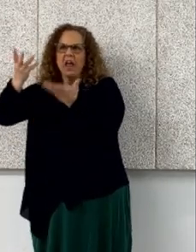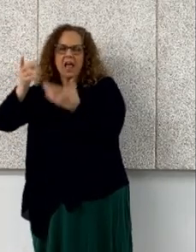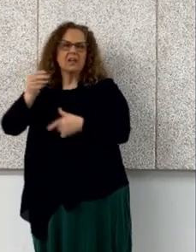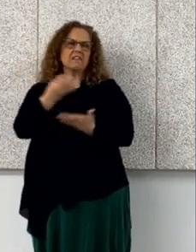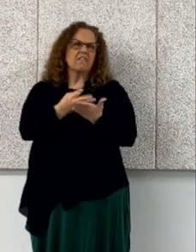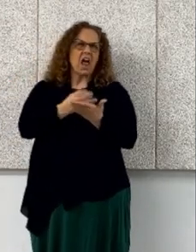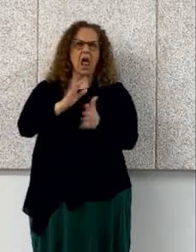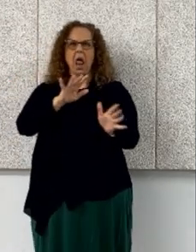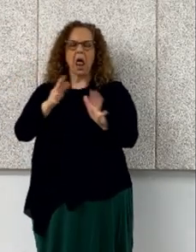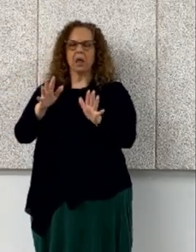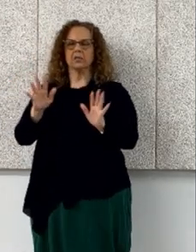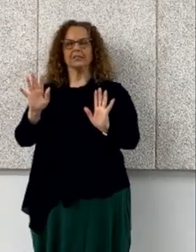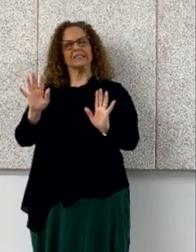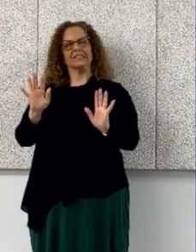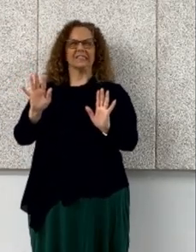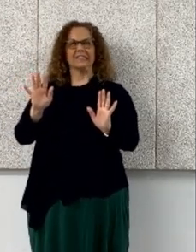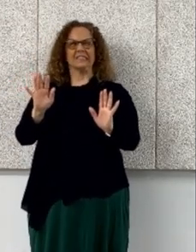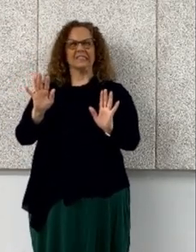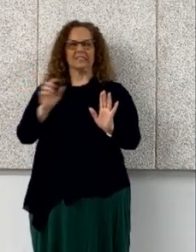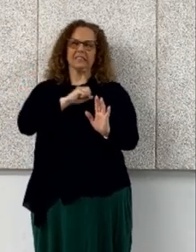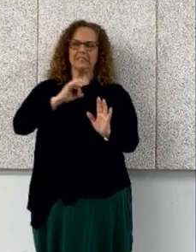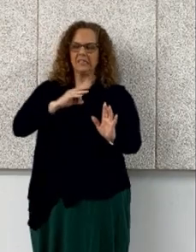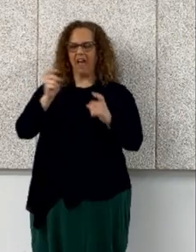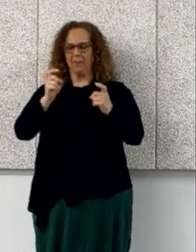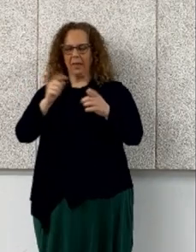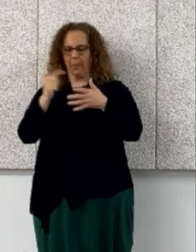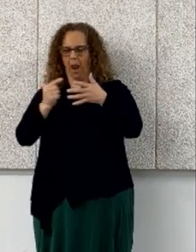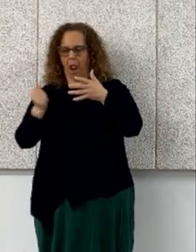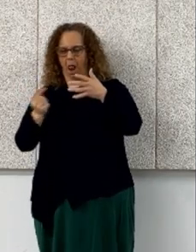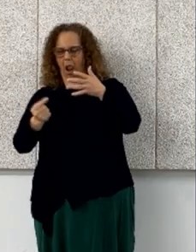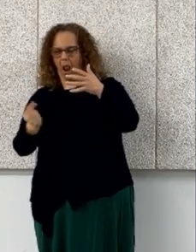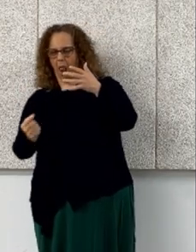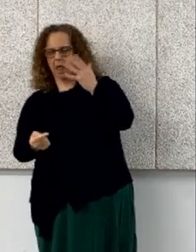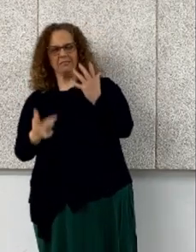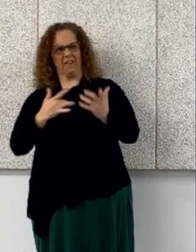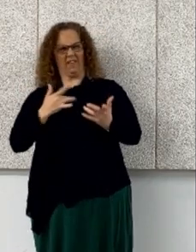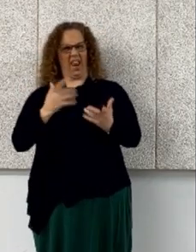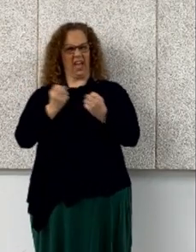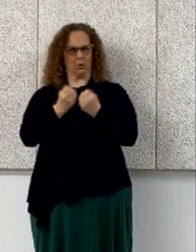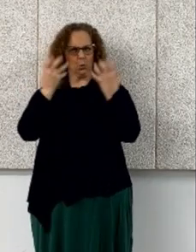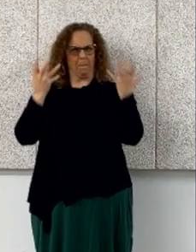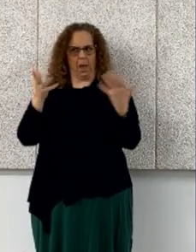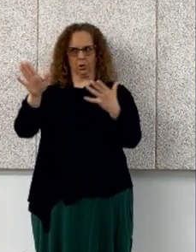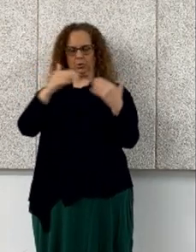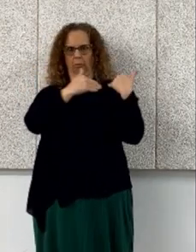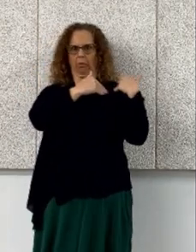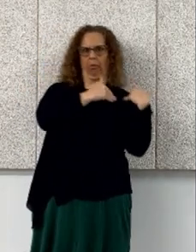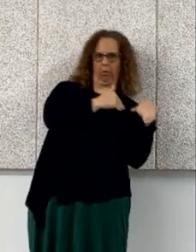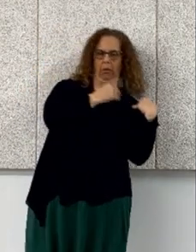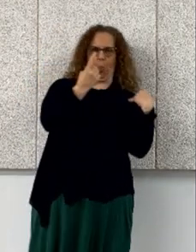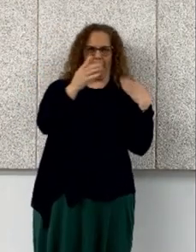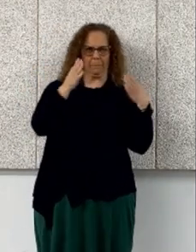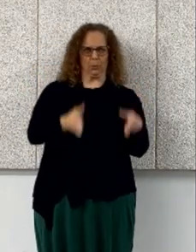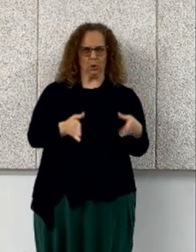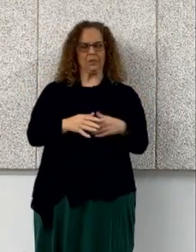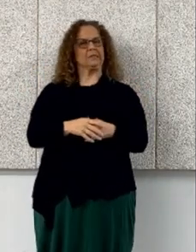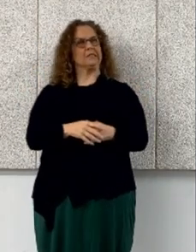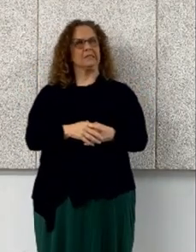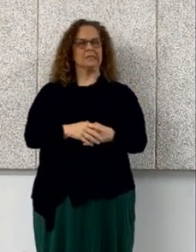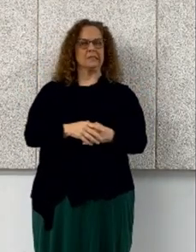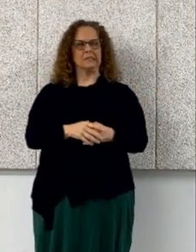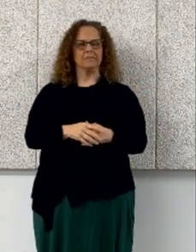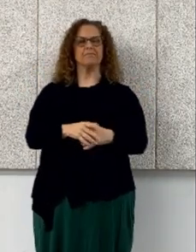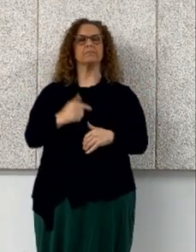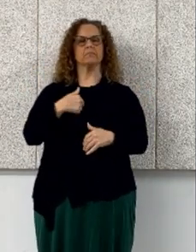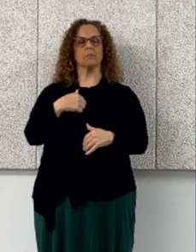Like, it just felt like too many, and staff management and all these, it felt like too many things to put on one person. And we really liked the idea